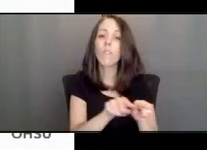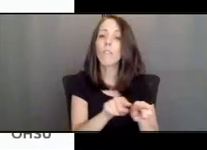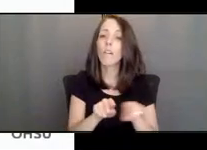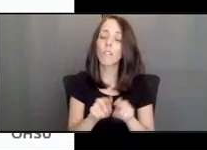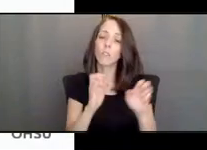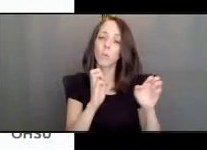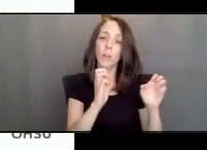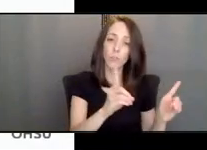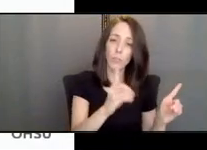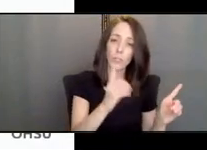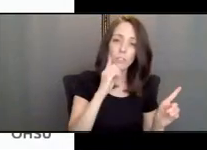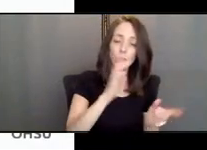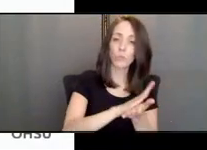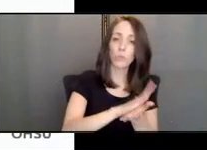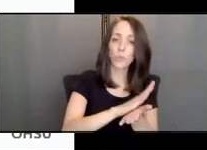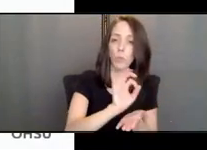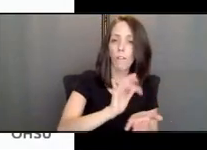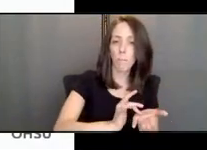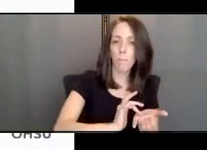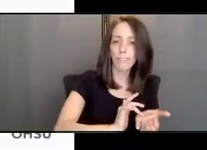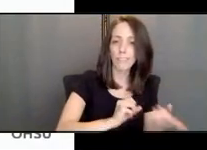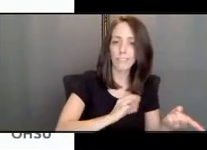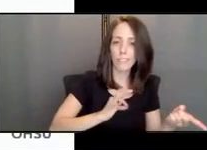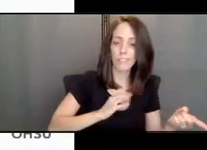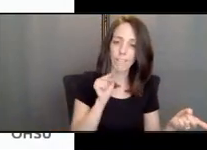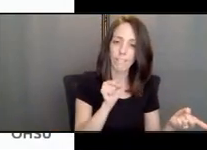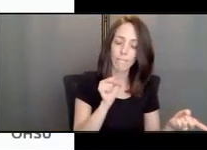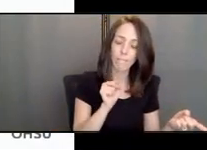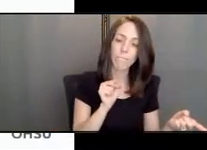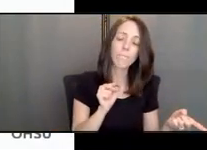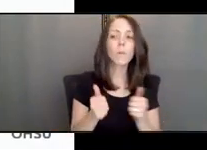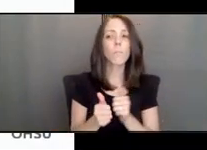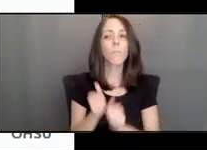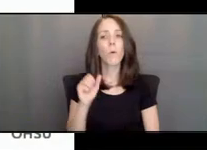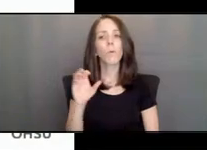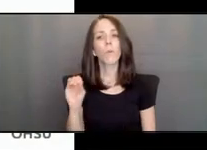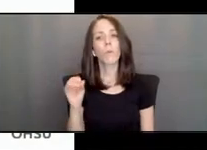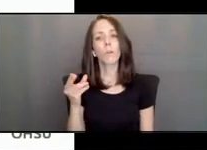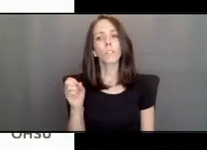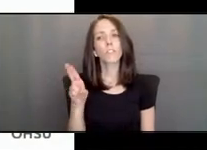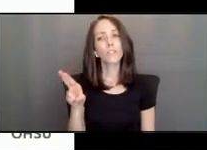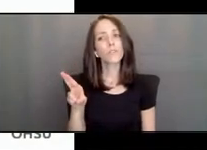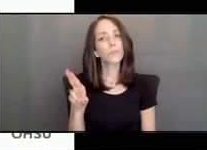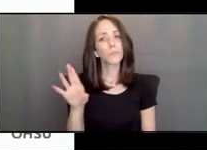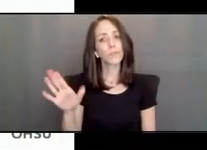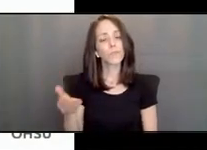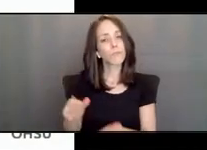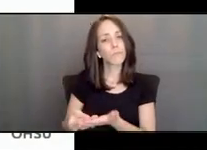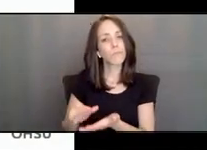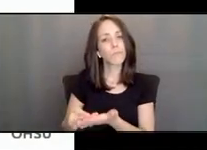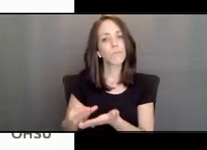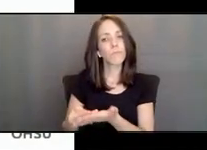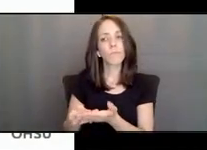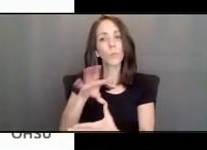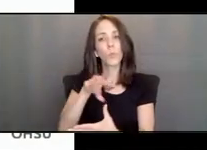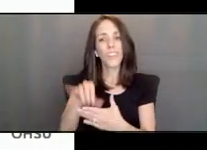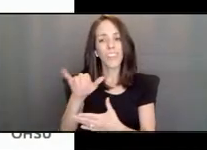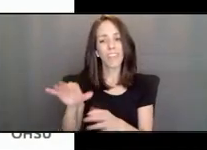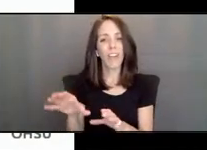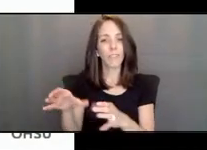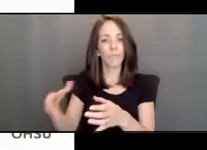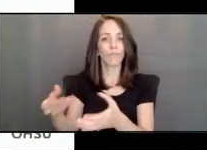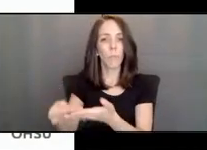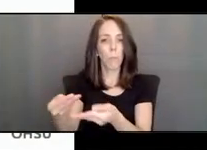Medicine faculty. Most of OHSU's patient revenue is in this budget grouping, and thus it was most